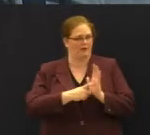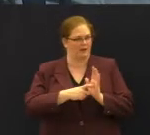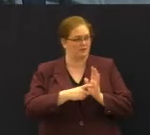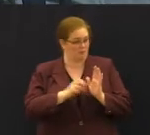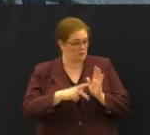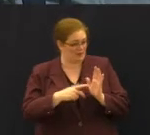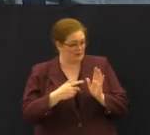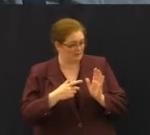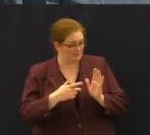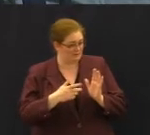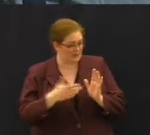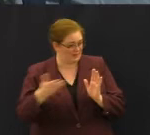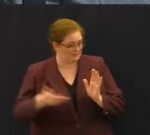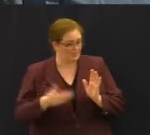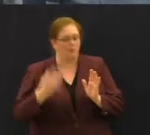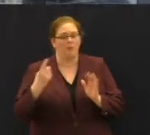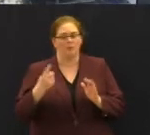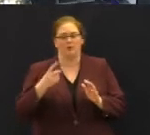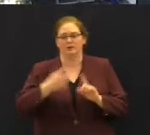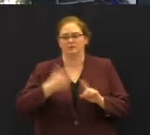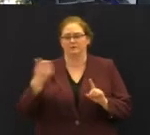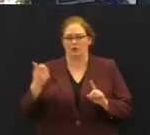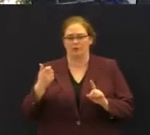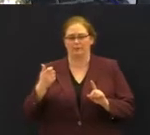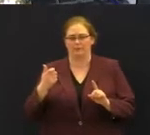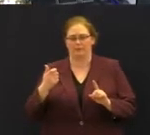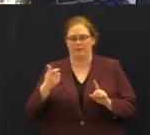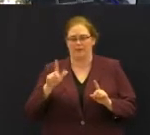to Absolutely. bring them up? One is from the